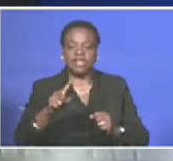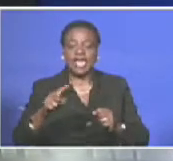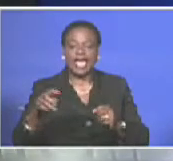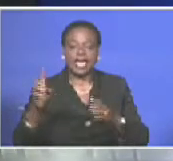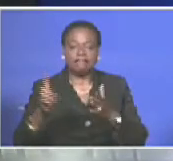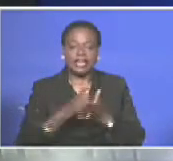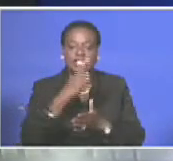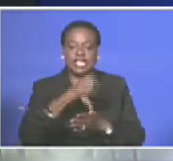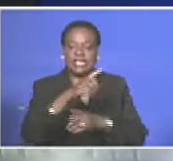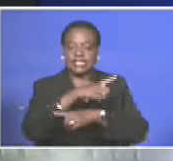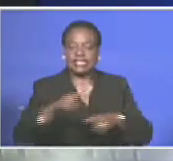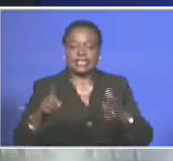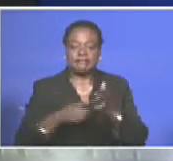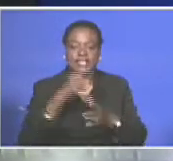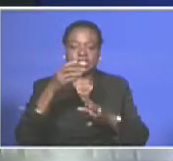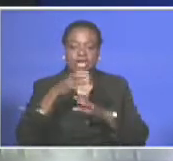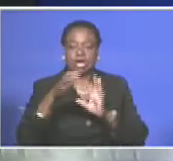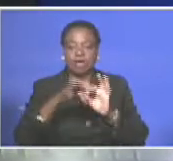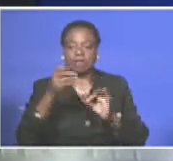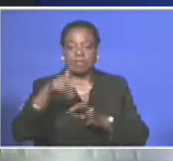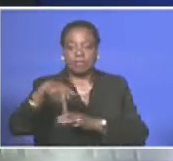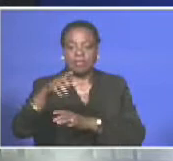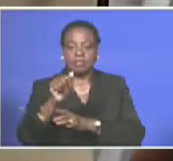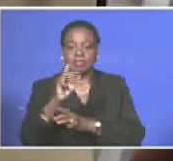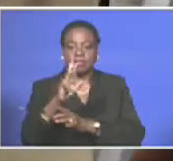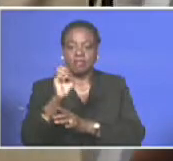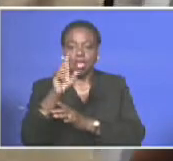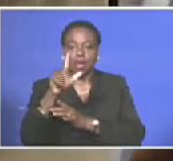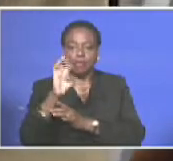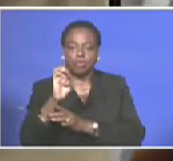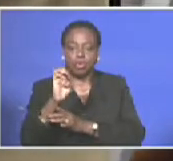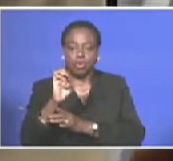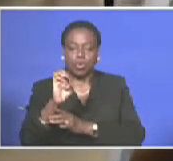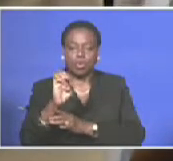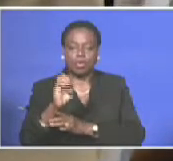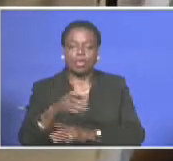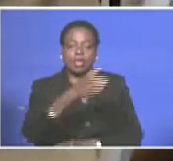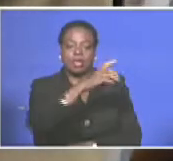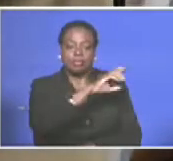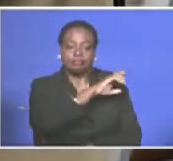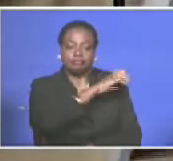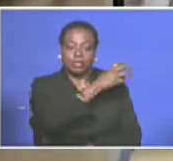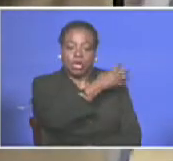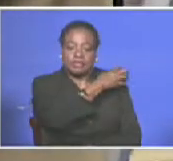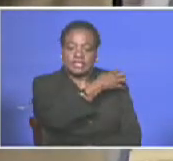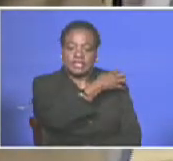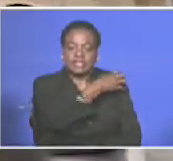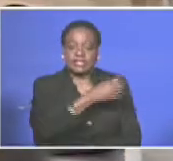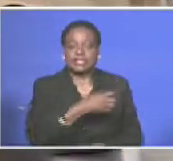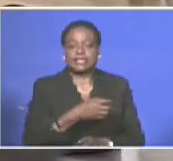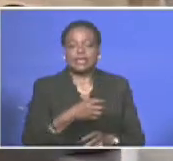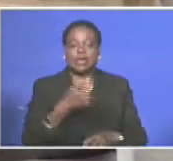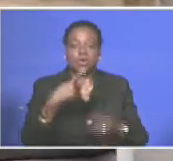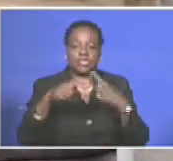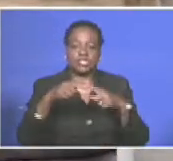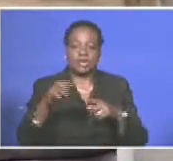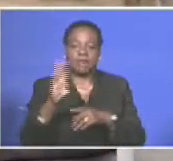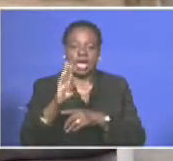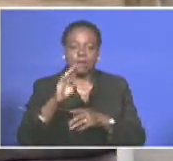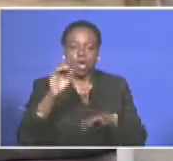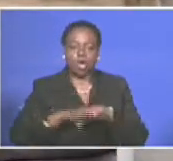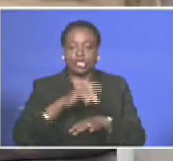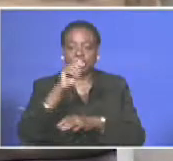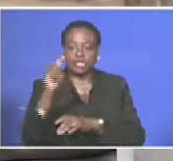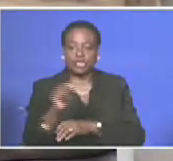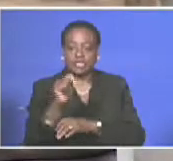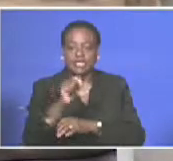of parole. LaDon Davis has more. Officers from the Bahamas Department of Corrections flocked to the Bahama Resort Tuesday